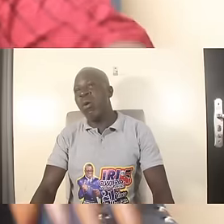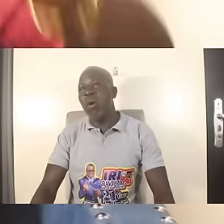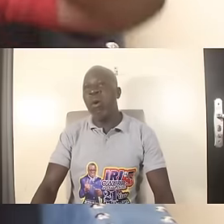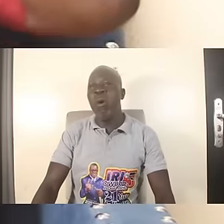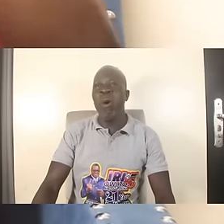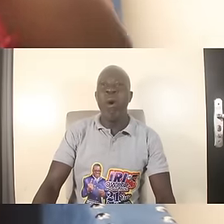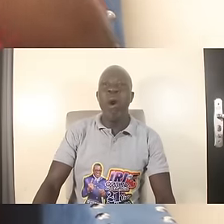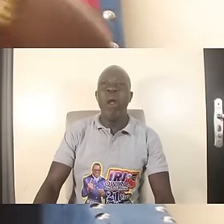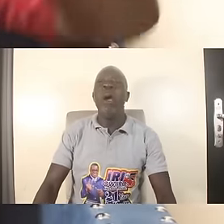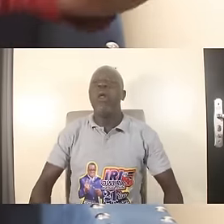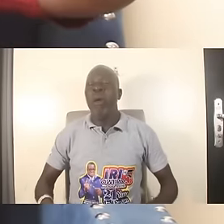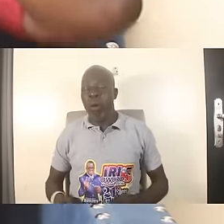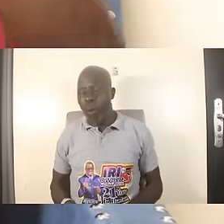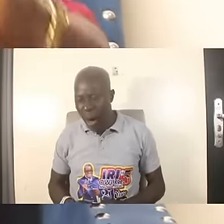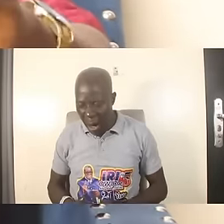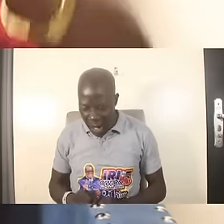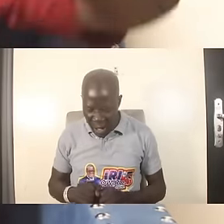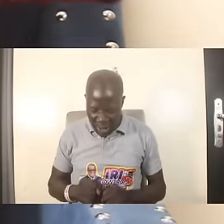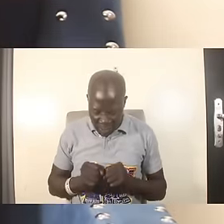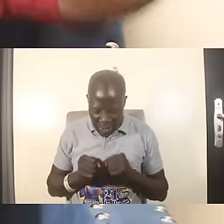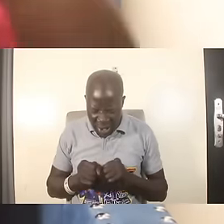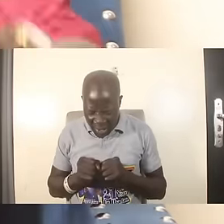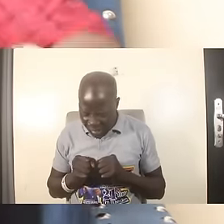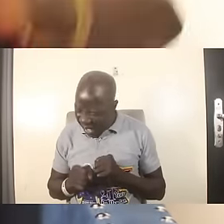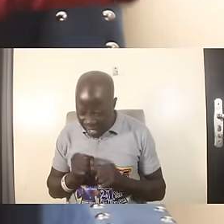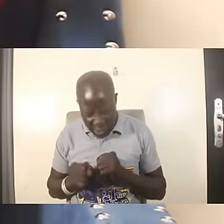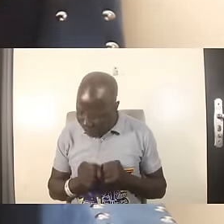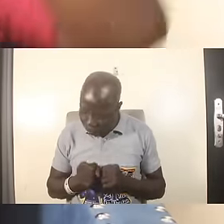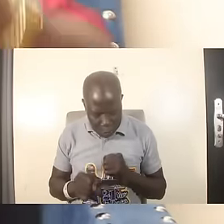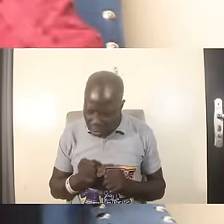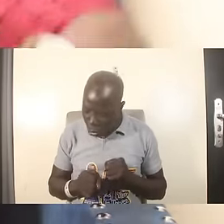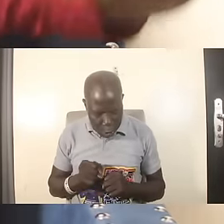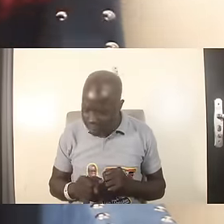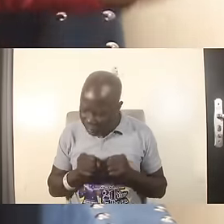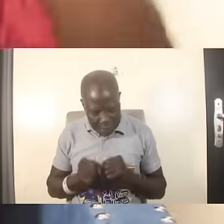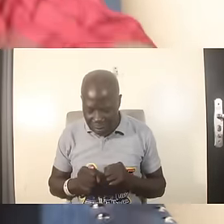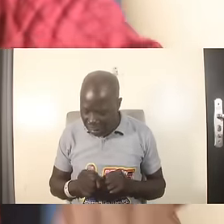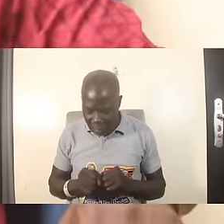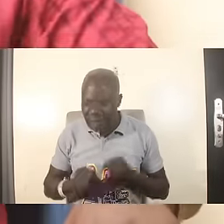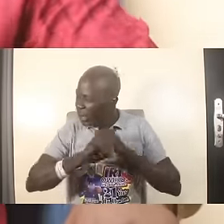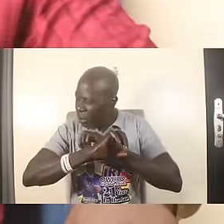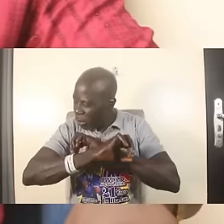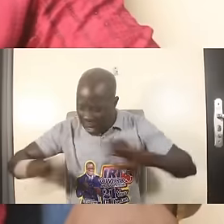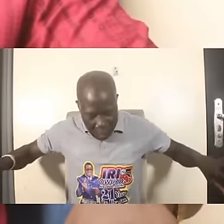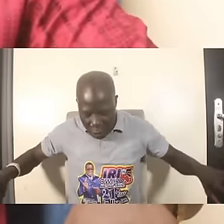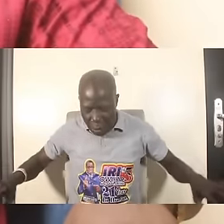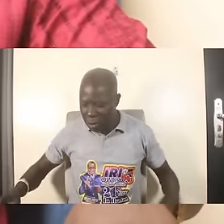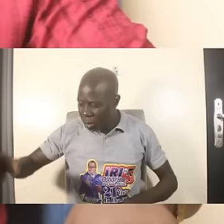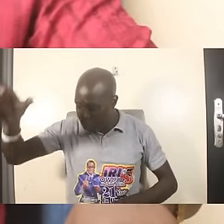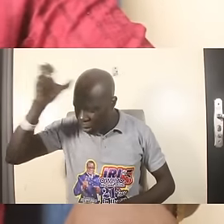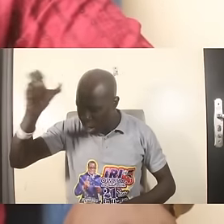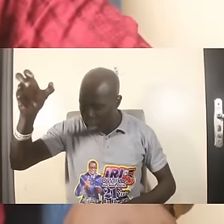yago. Agbara Oluwa. Lori oke yo. Yago, Satani. Yago,